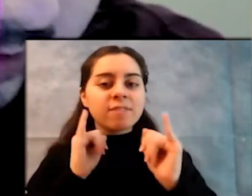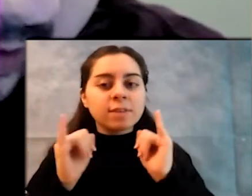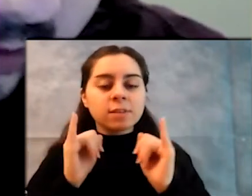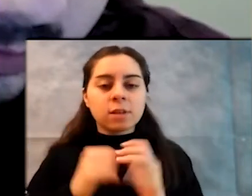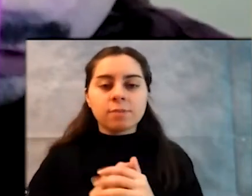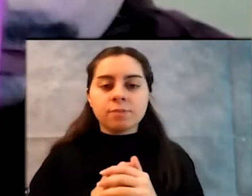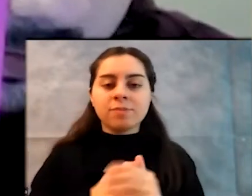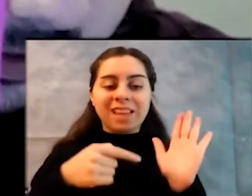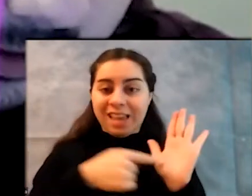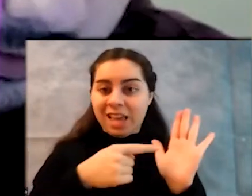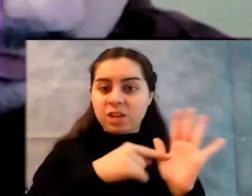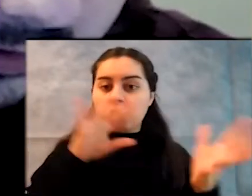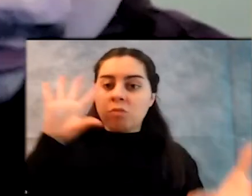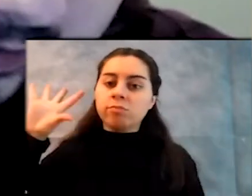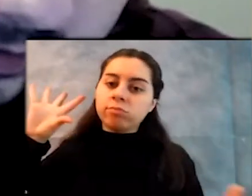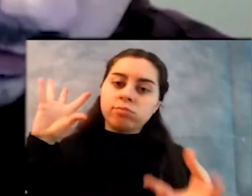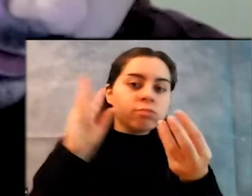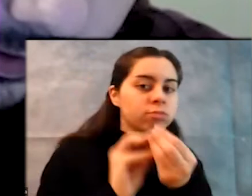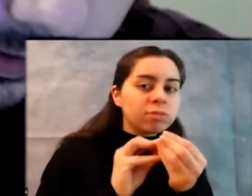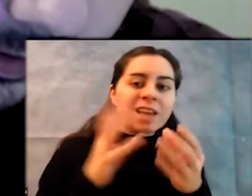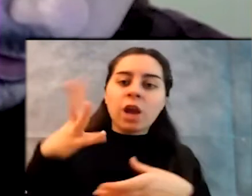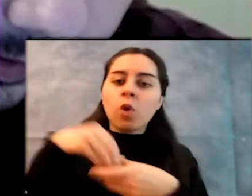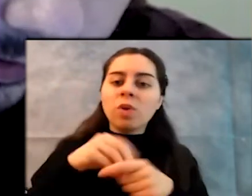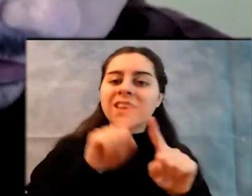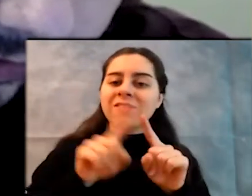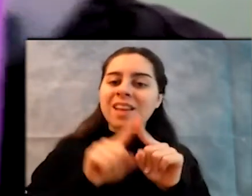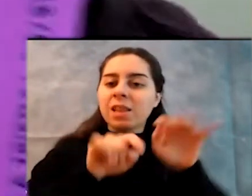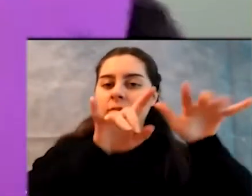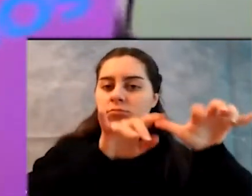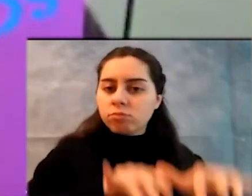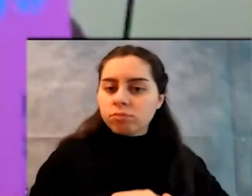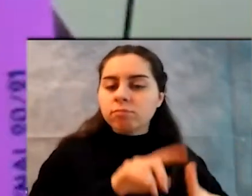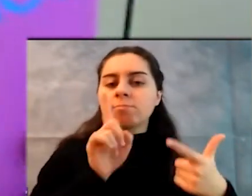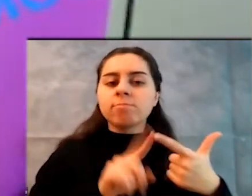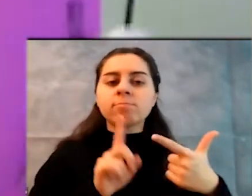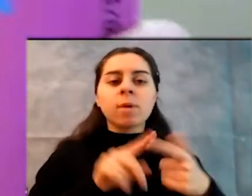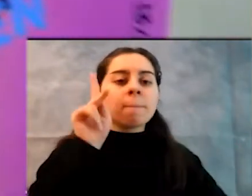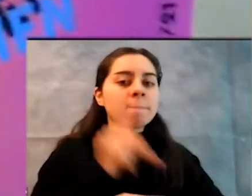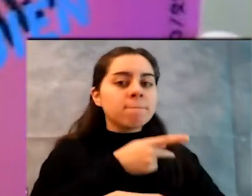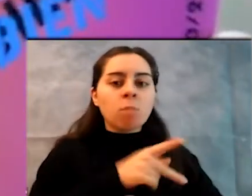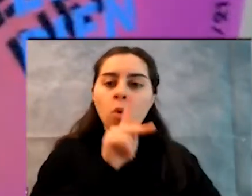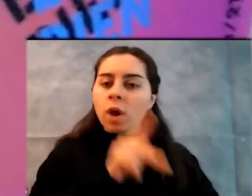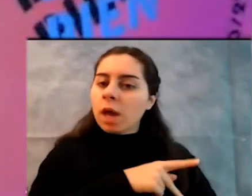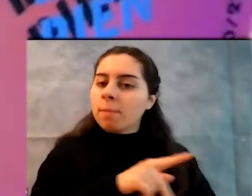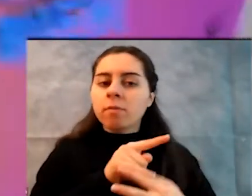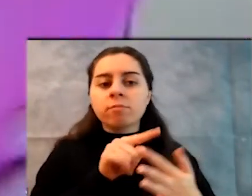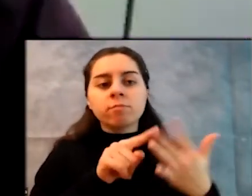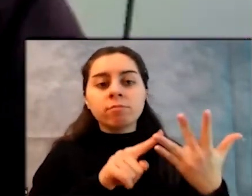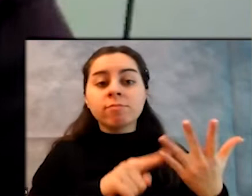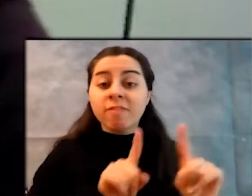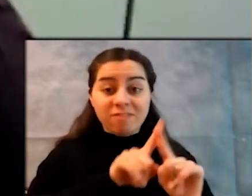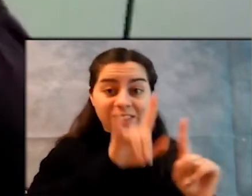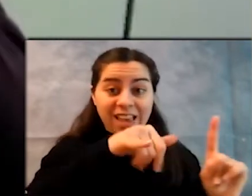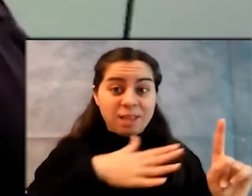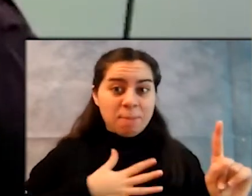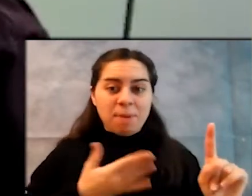anthology brings together poems and excerpts of essays. This might be one of my favorite new purchases. It just has a little bit of everything.